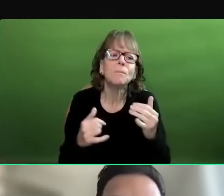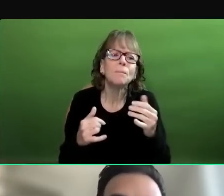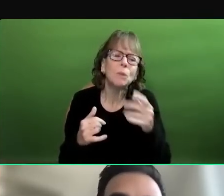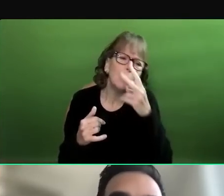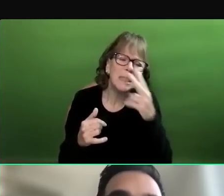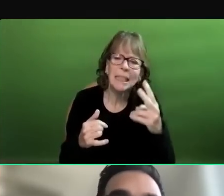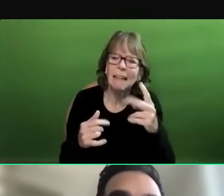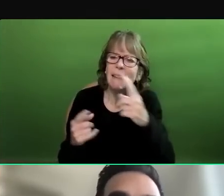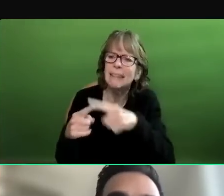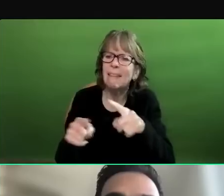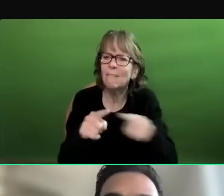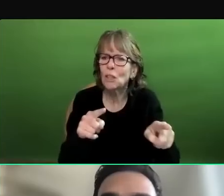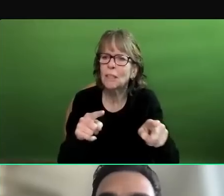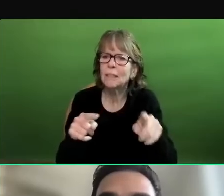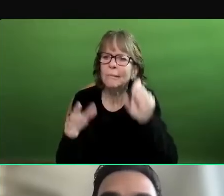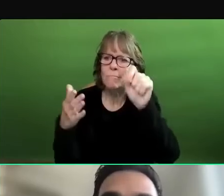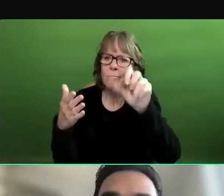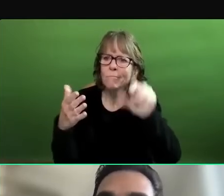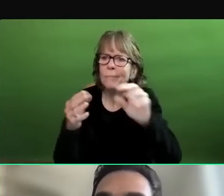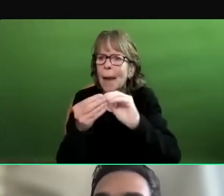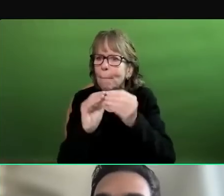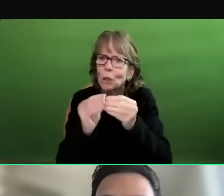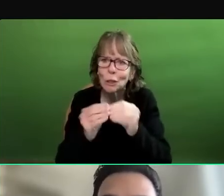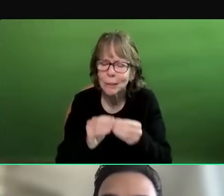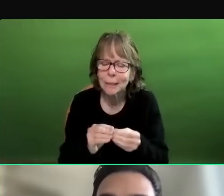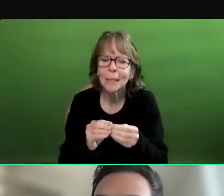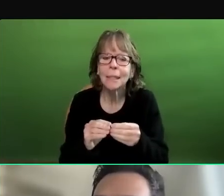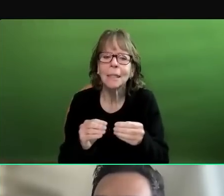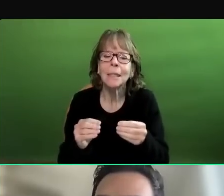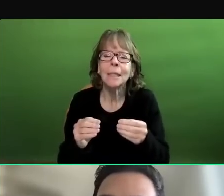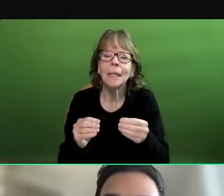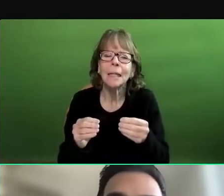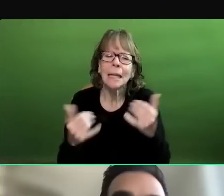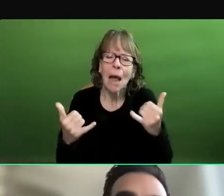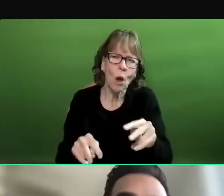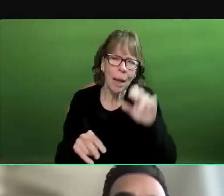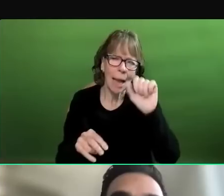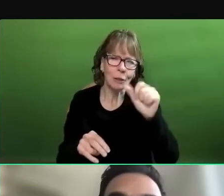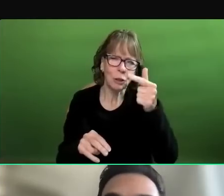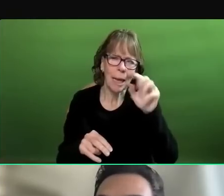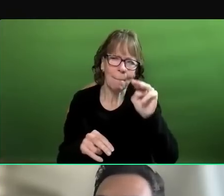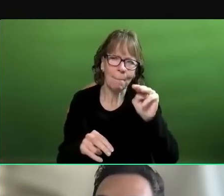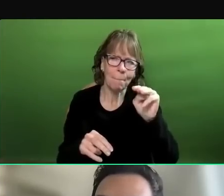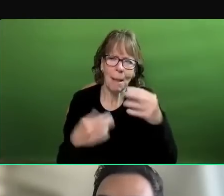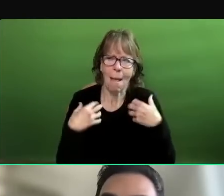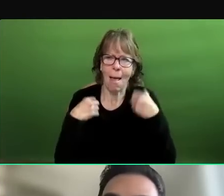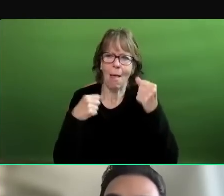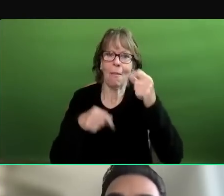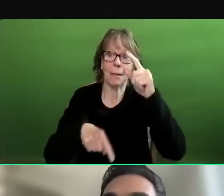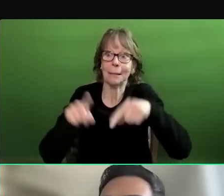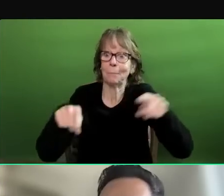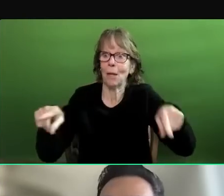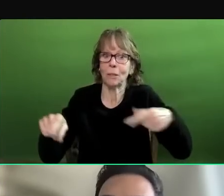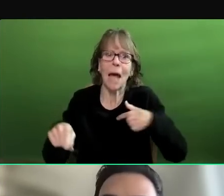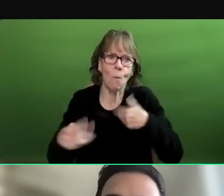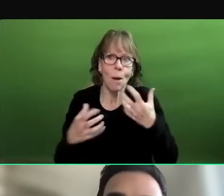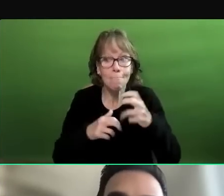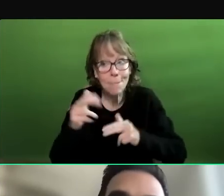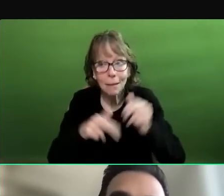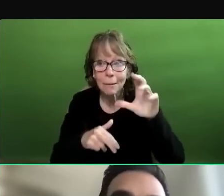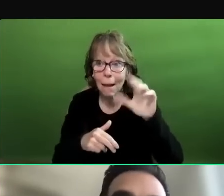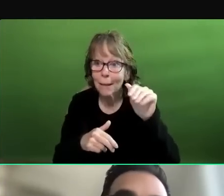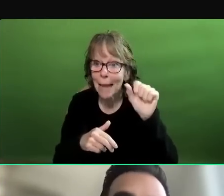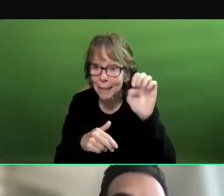and statistics in mind, I want to dive right into some of the SGM health disparities to really build our case and to support some of the